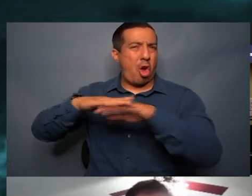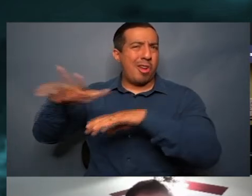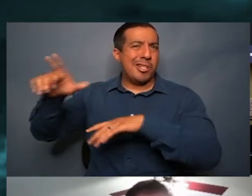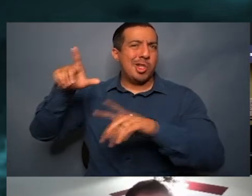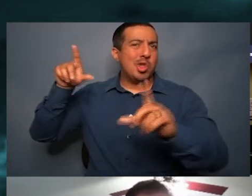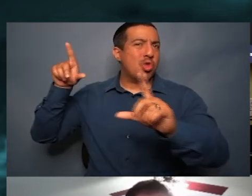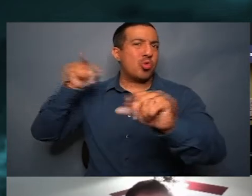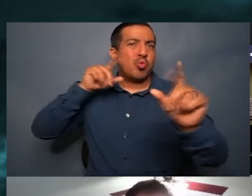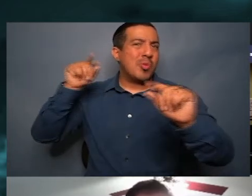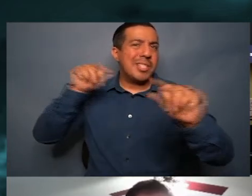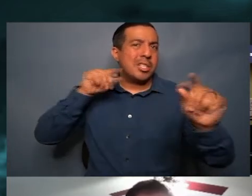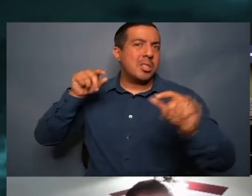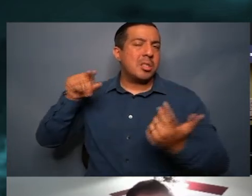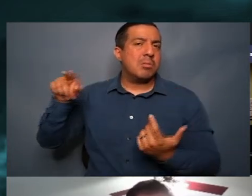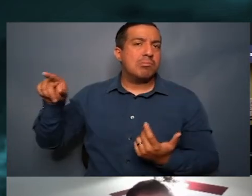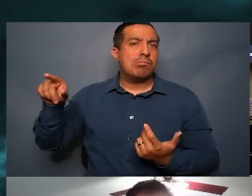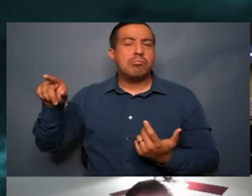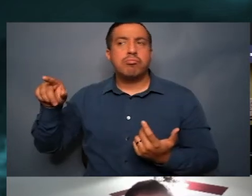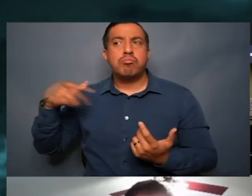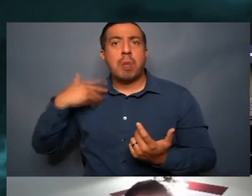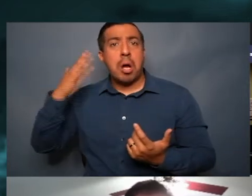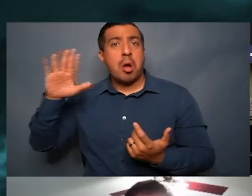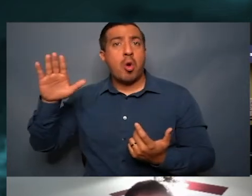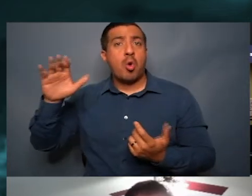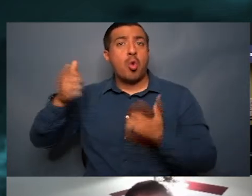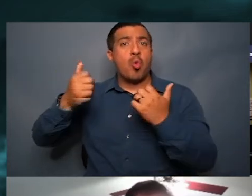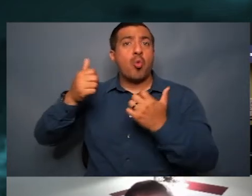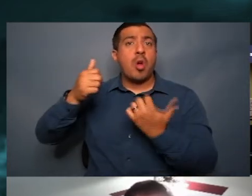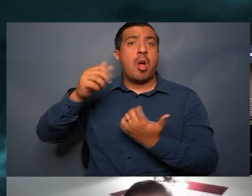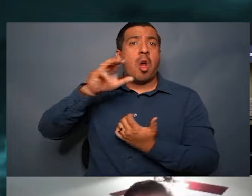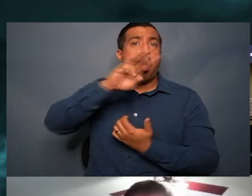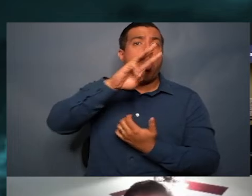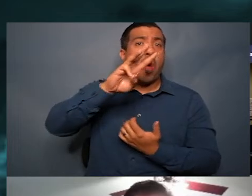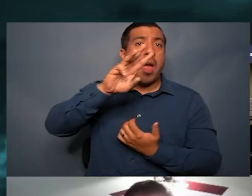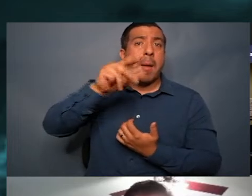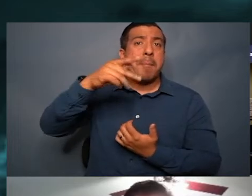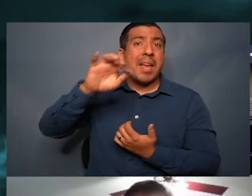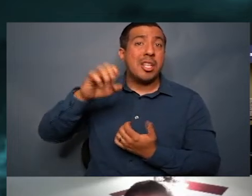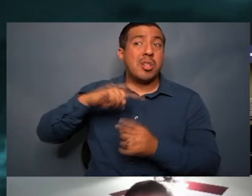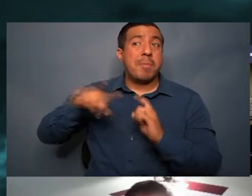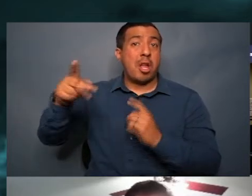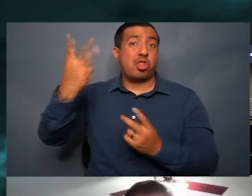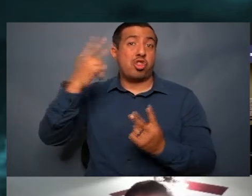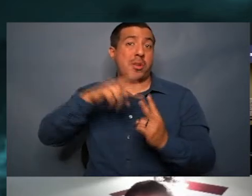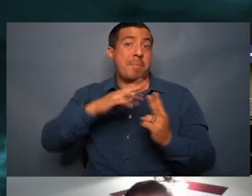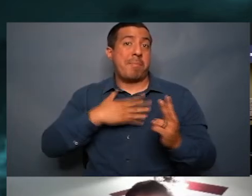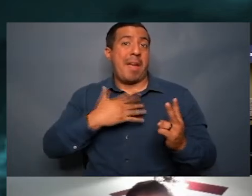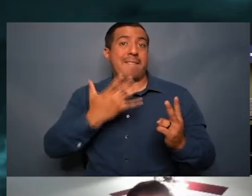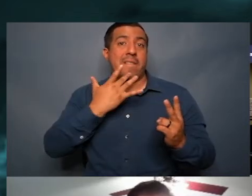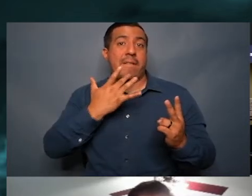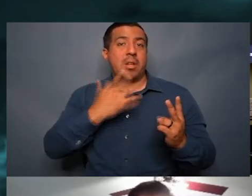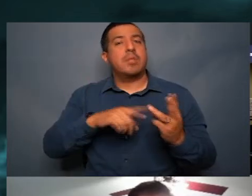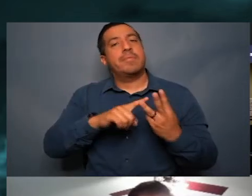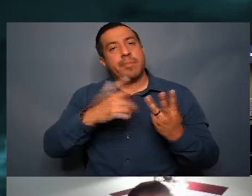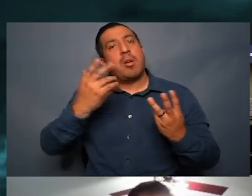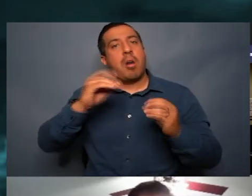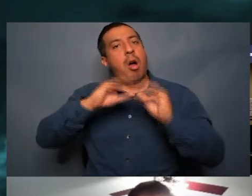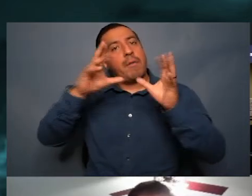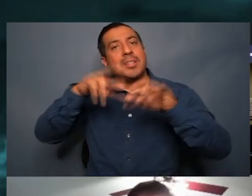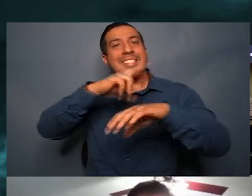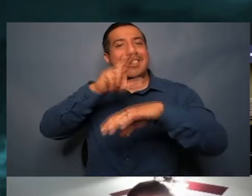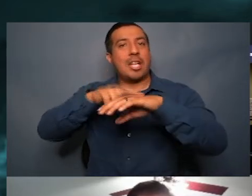have a lot of web pages, but those are my favorites. Also, the National Weather Service for